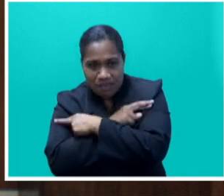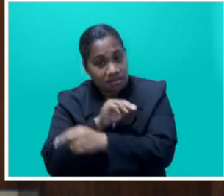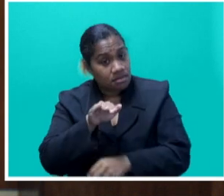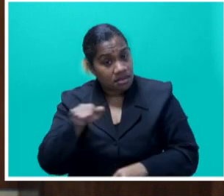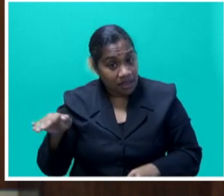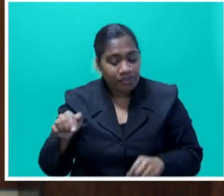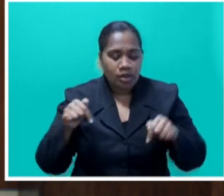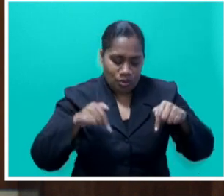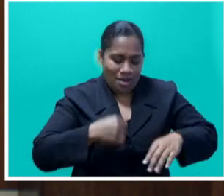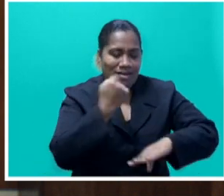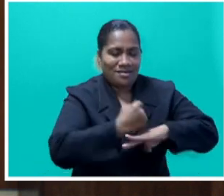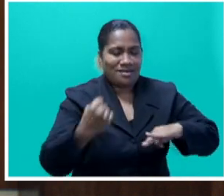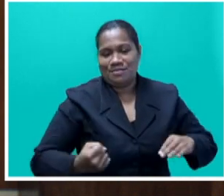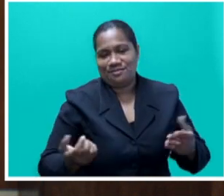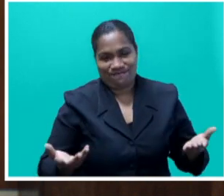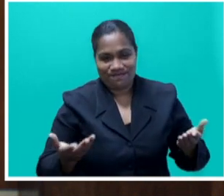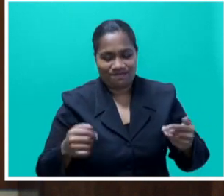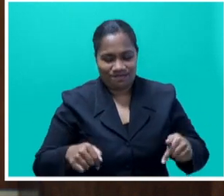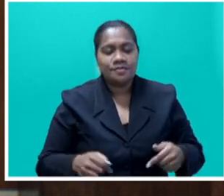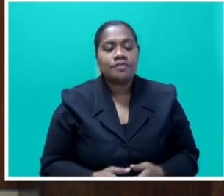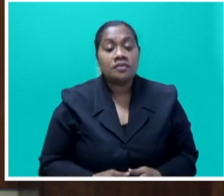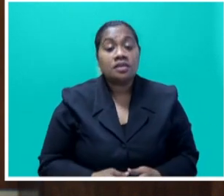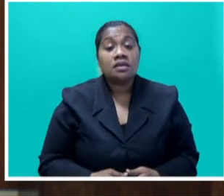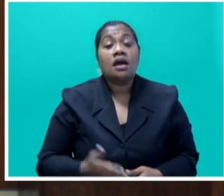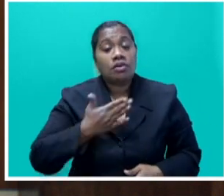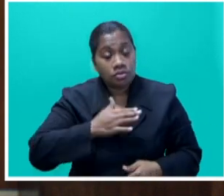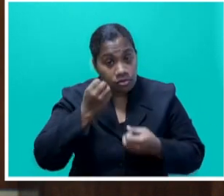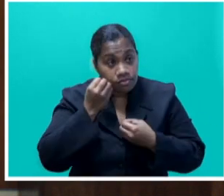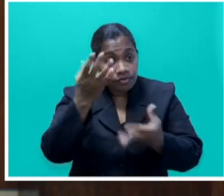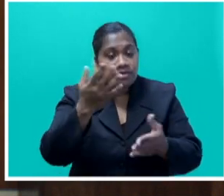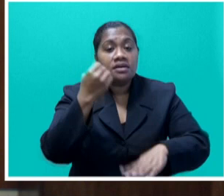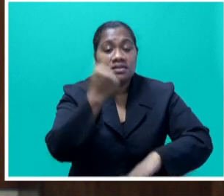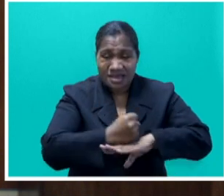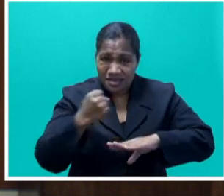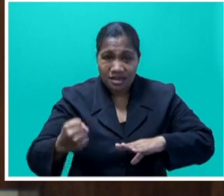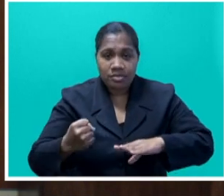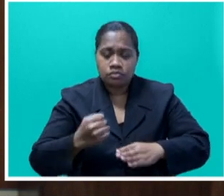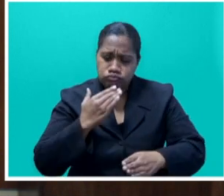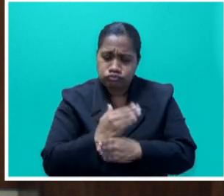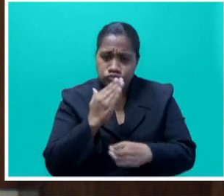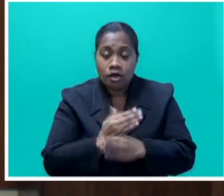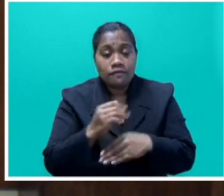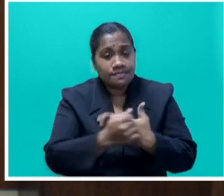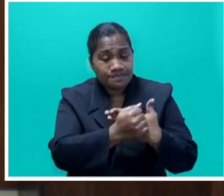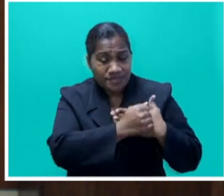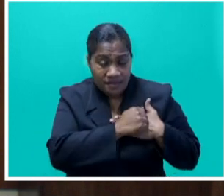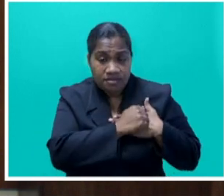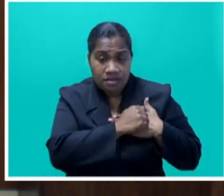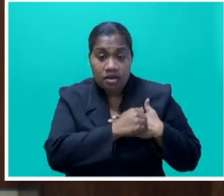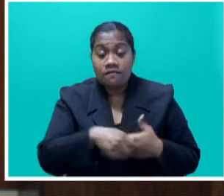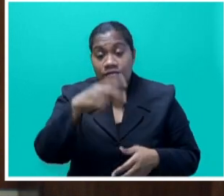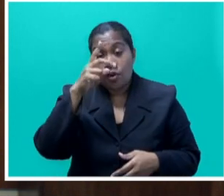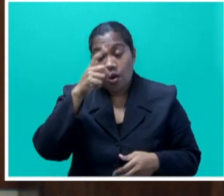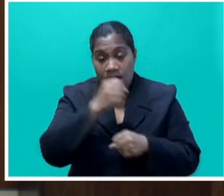is all about. Mr. Speaker, sir, I wish to inform the August House that government is committed to the safety and well-being of our elders or older